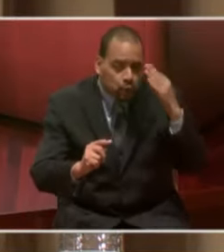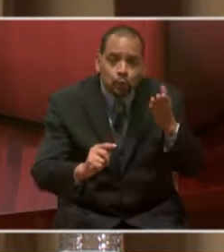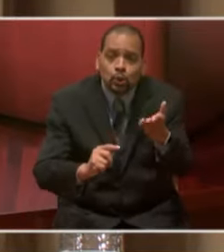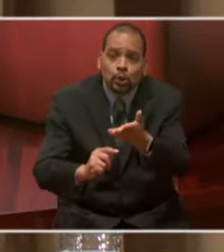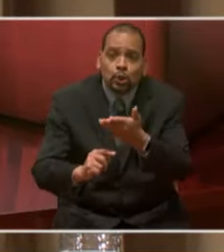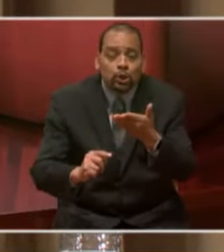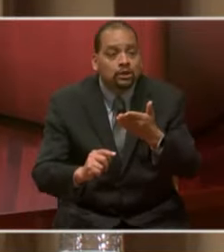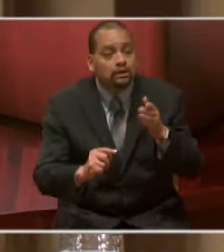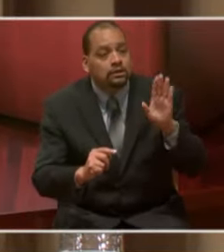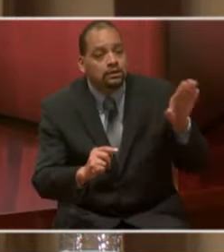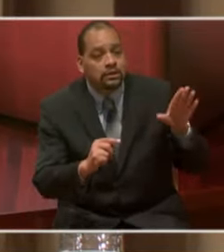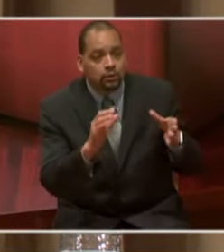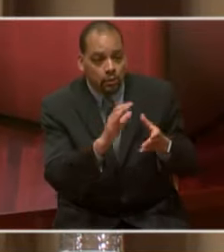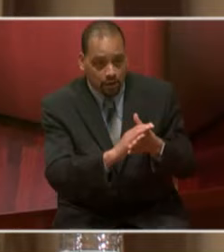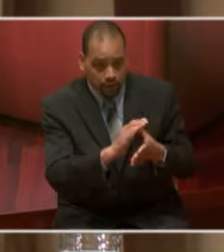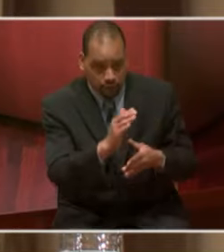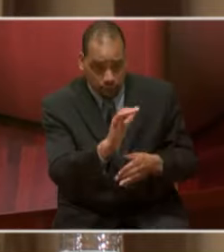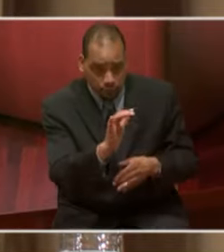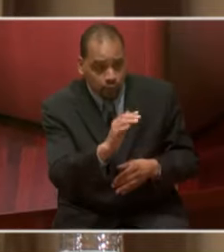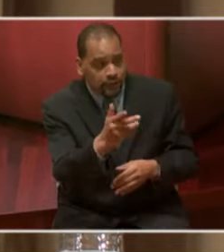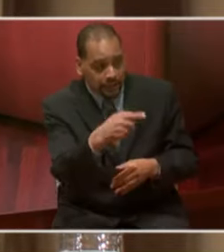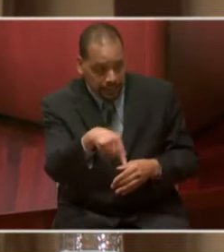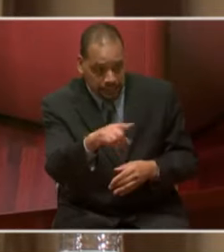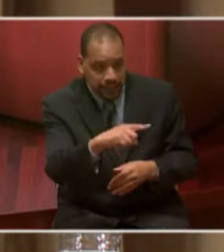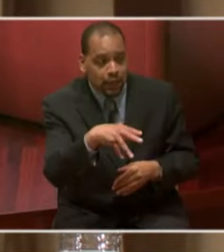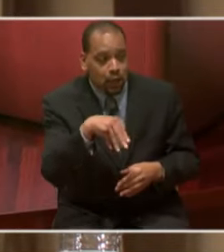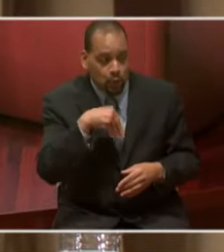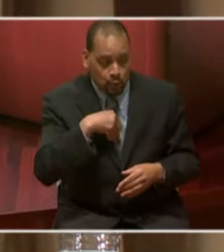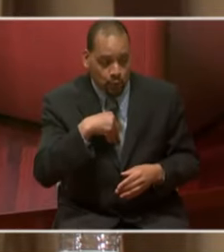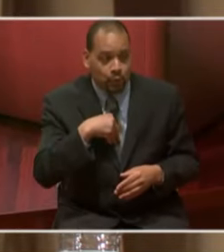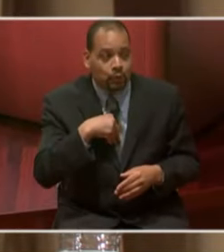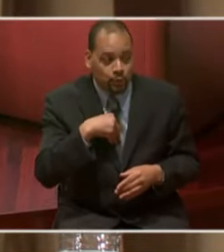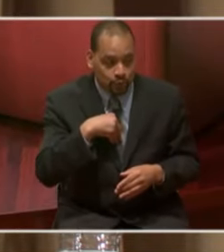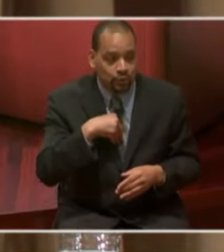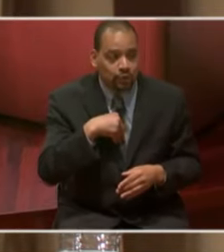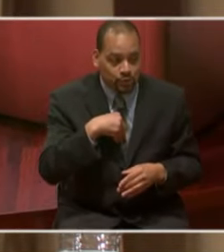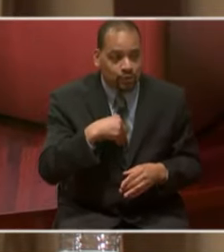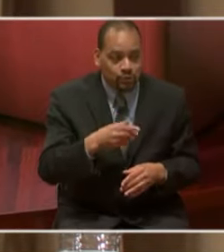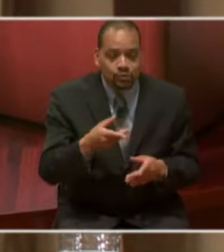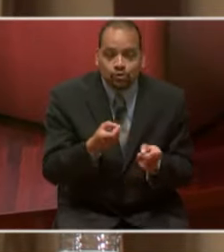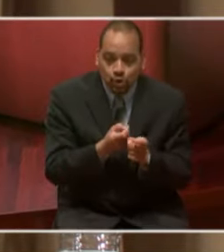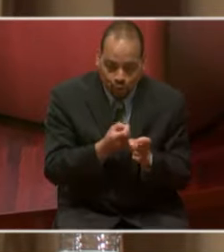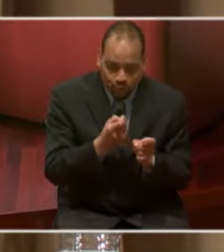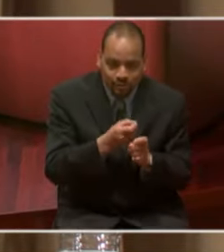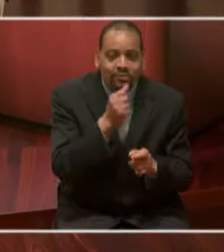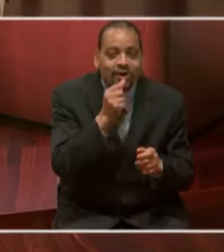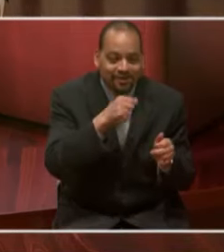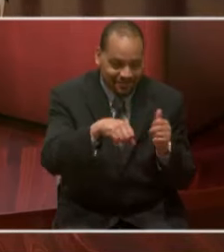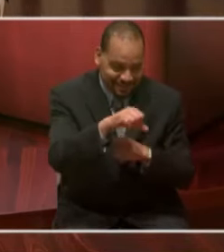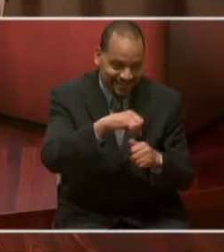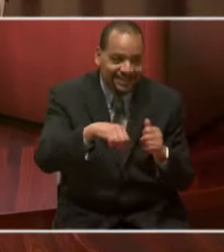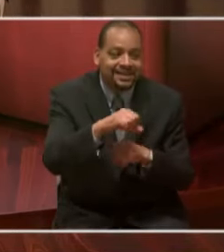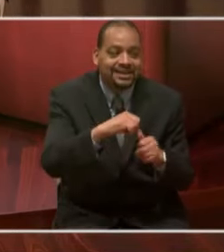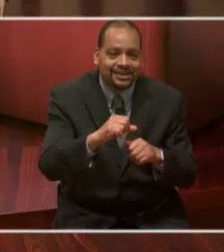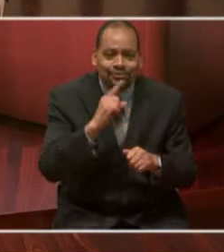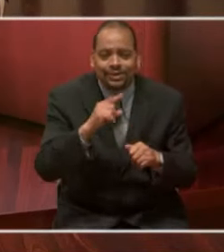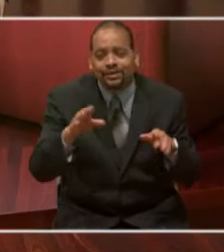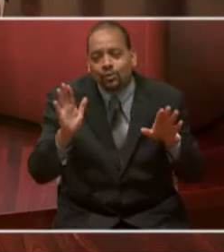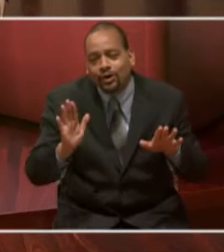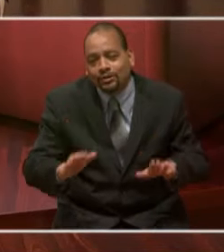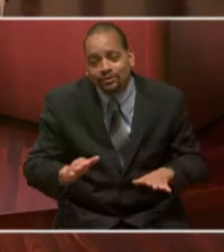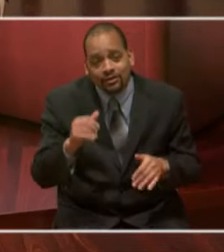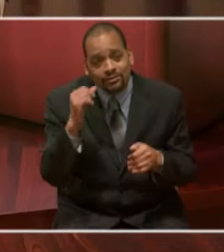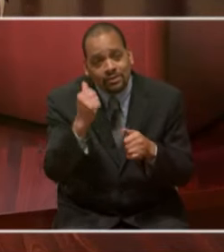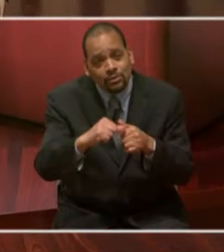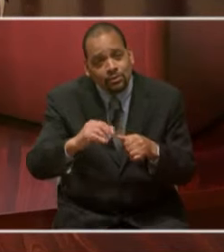"Mr. Connor, Mr. Commissioner." That's right, he was a safety commissioner. He was a safety, director of public safety,